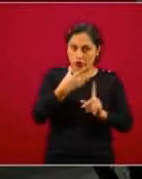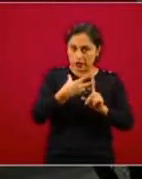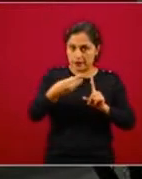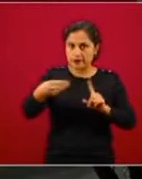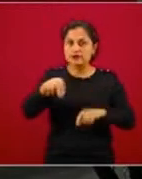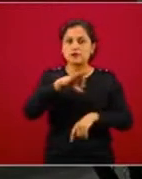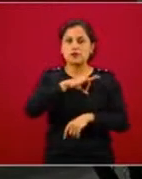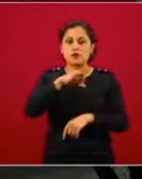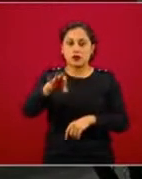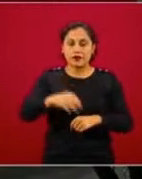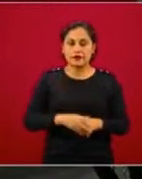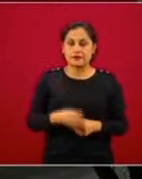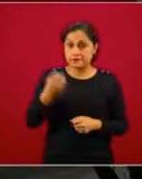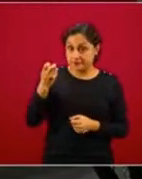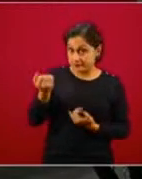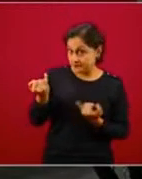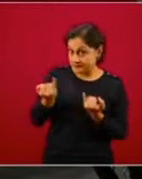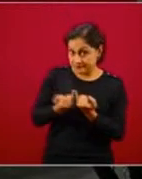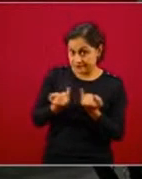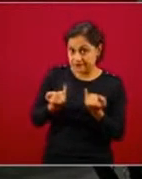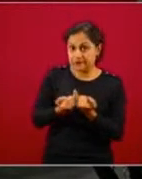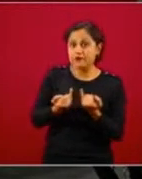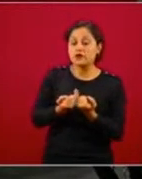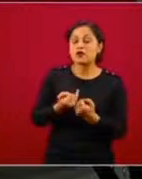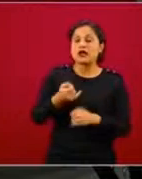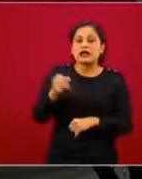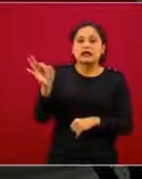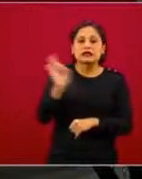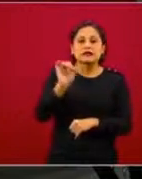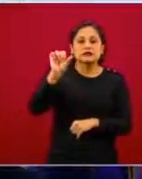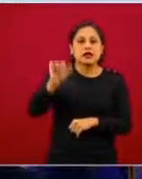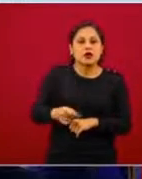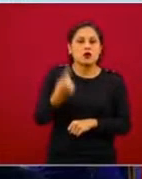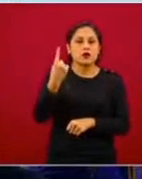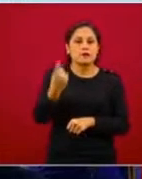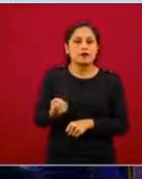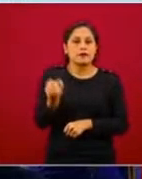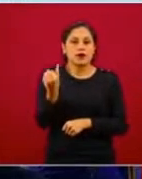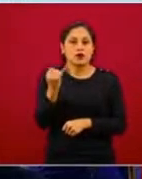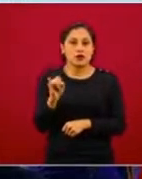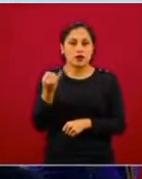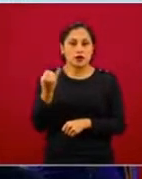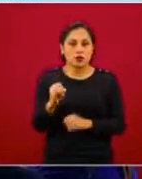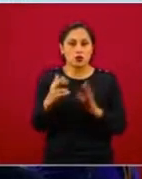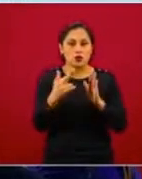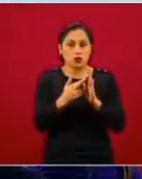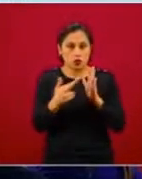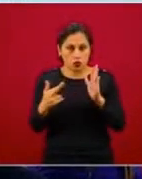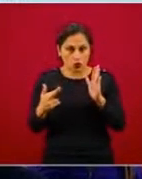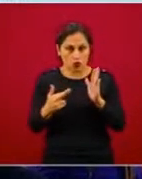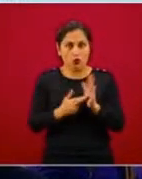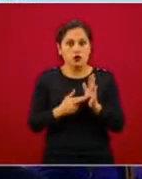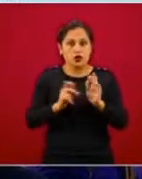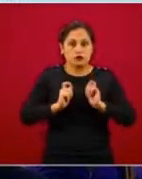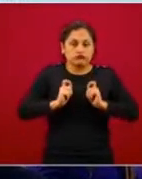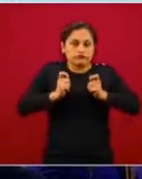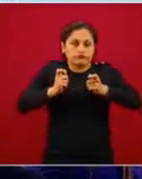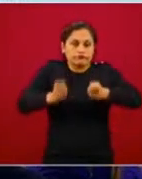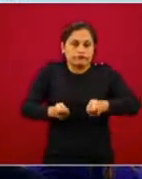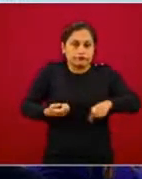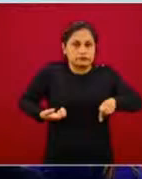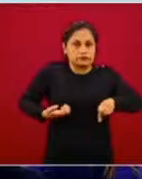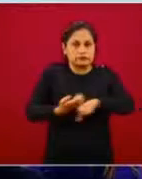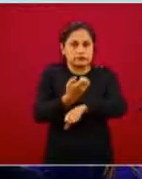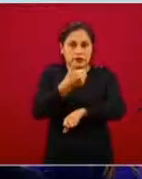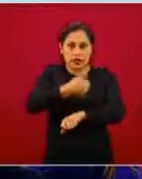esto es lo que lax with puede the safe ocurrir a distancing partir de hoy, measures, then this primero de kind of junio, thing can que happen. las medidas sanitarias June están 1st, en manos today, de los gobiernos every